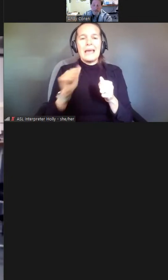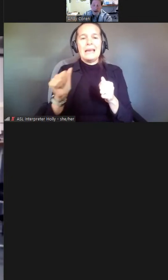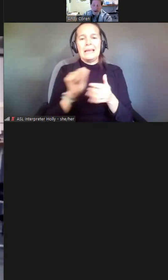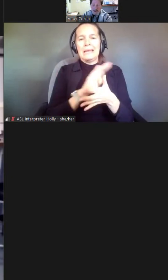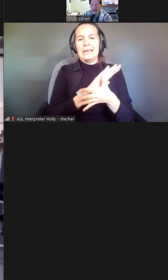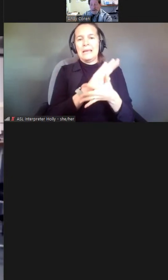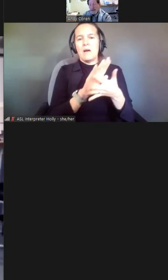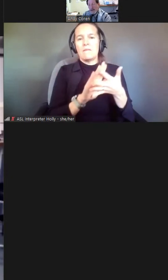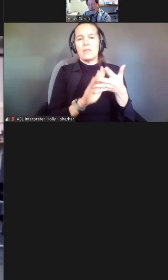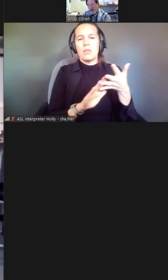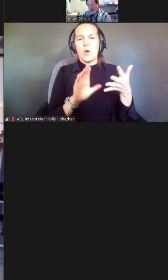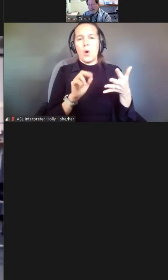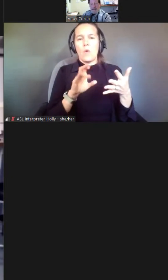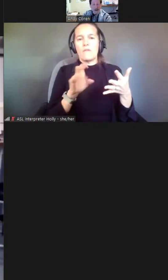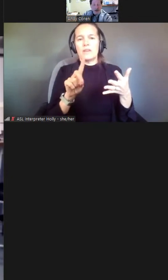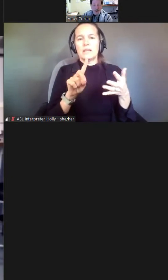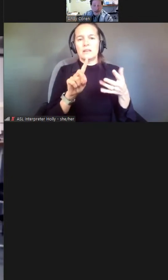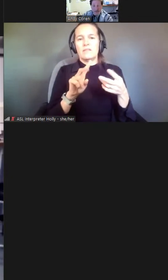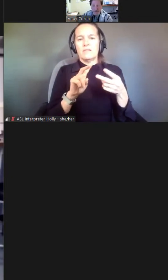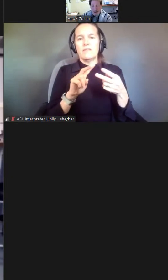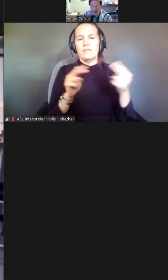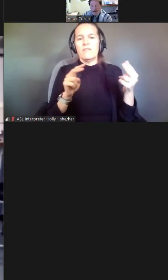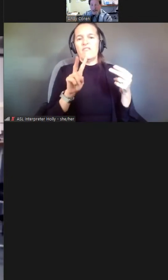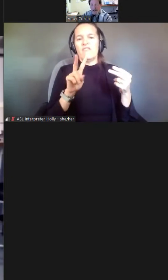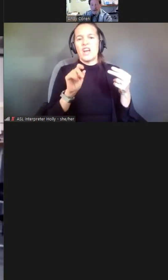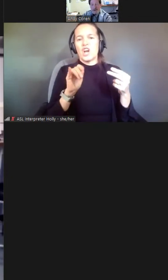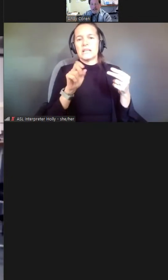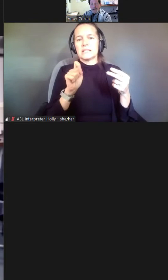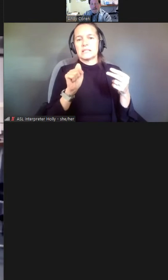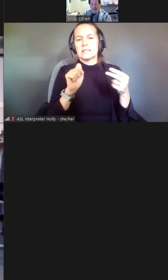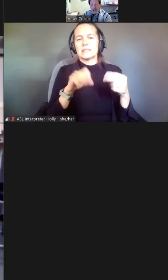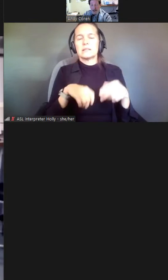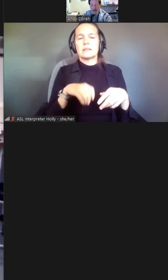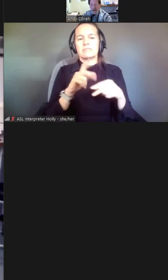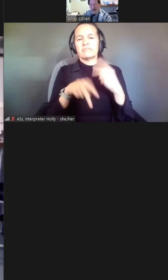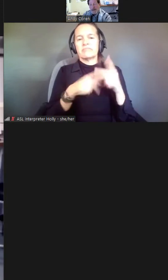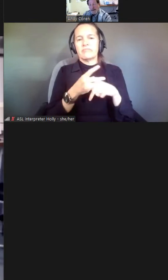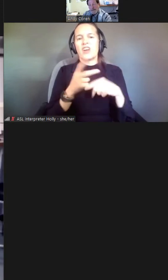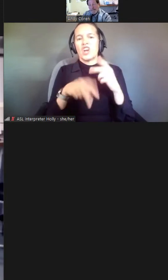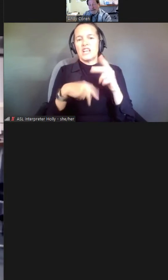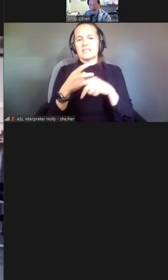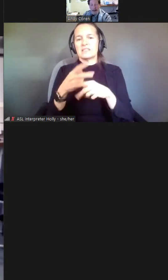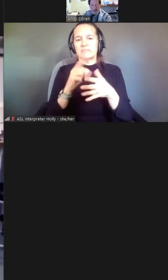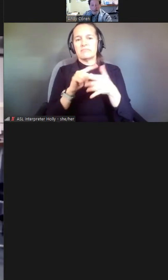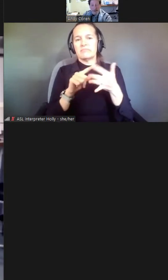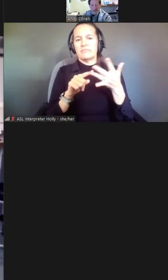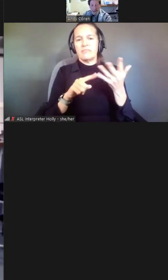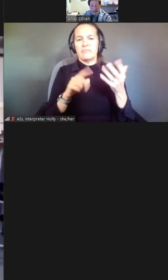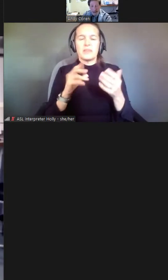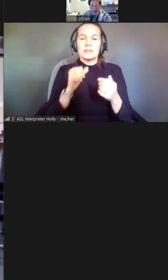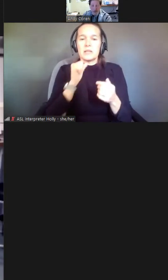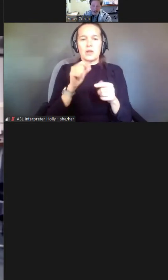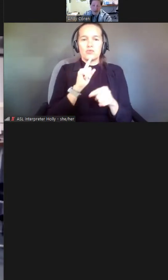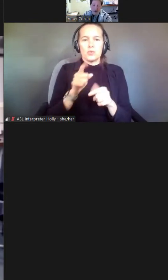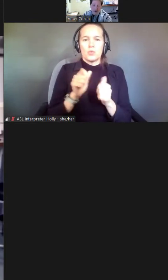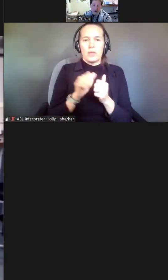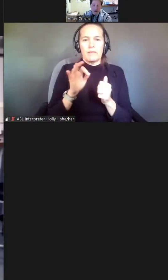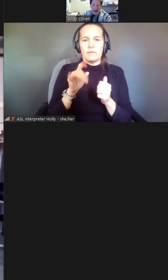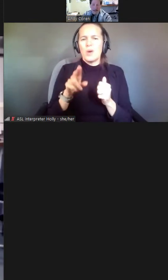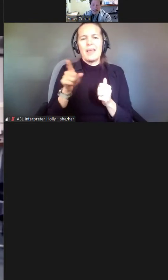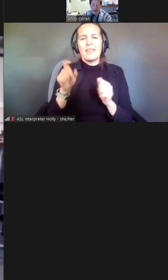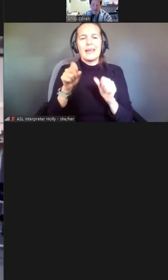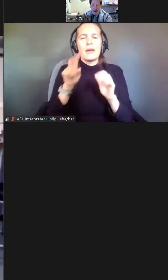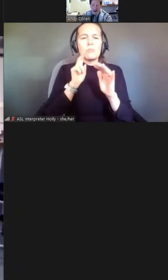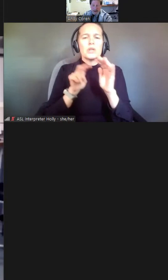COVID variants. That's not true with influenza; they do change them every year. But they're able to predict which ones are